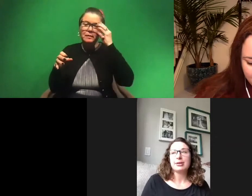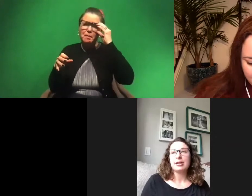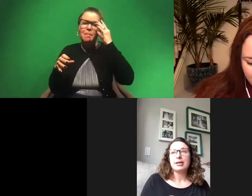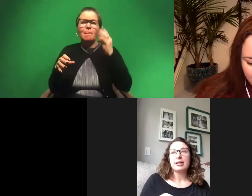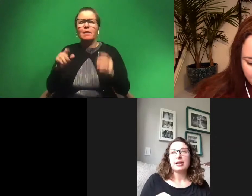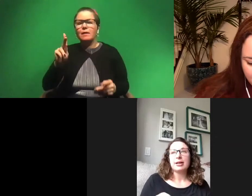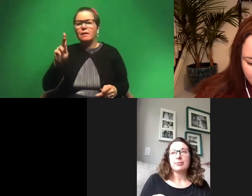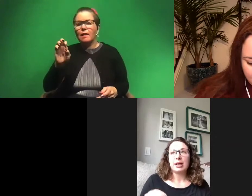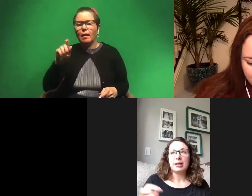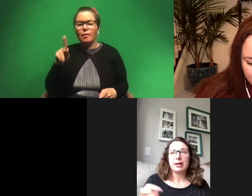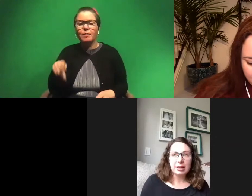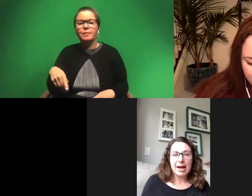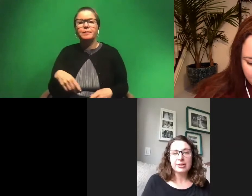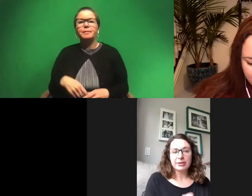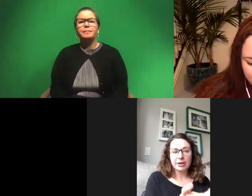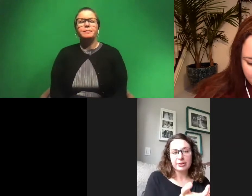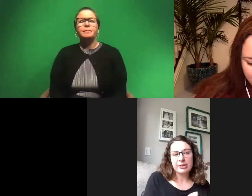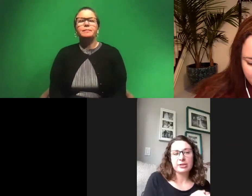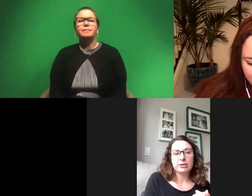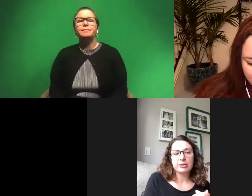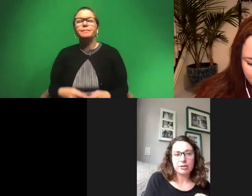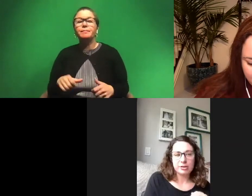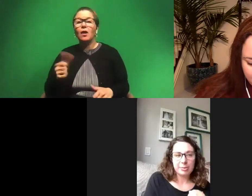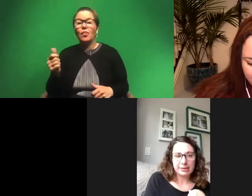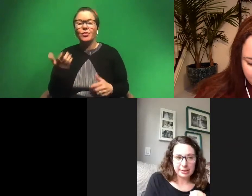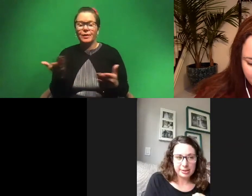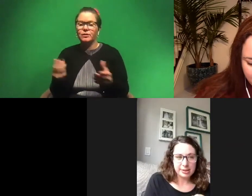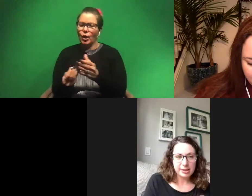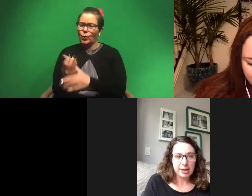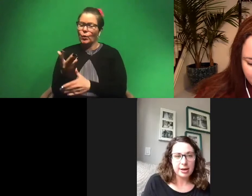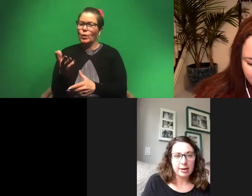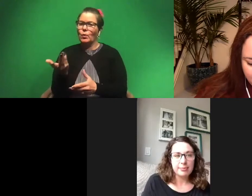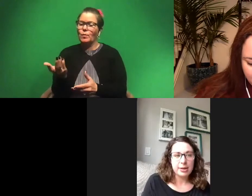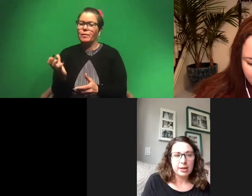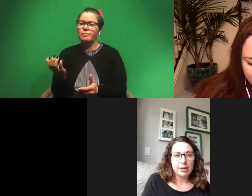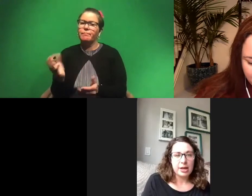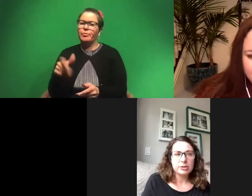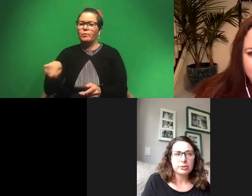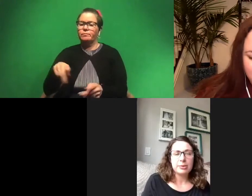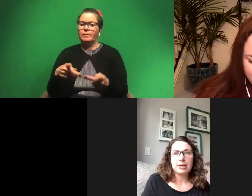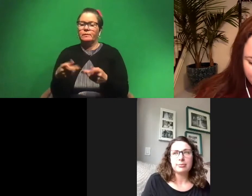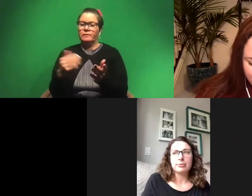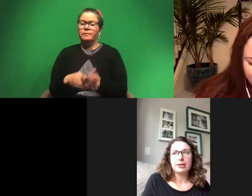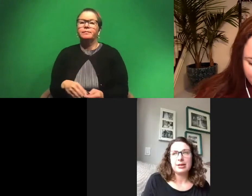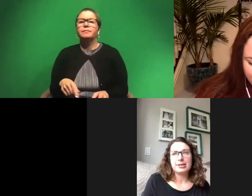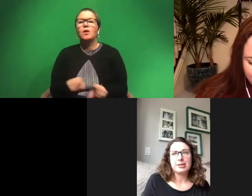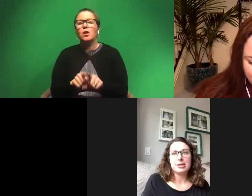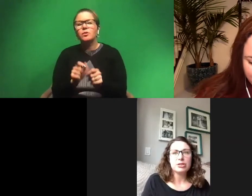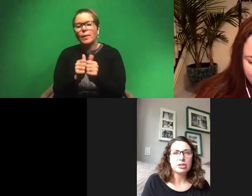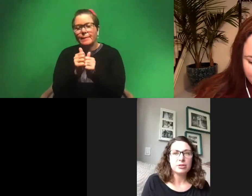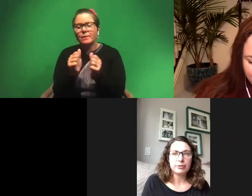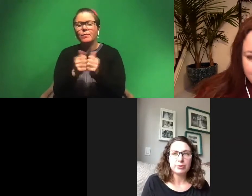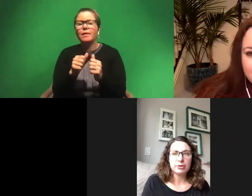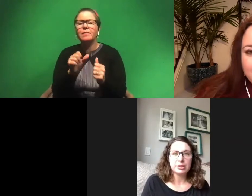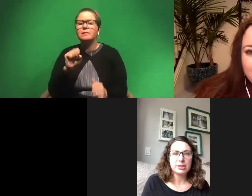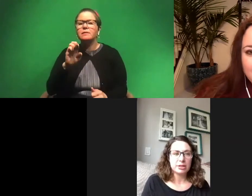and that allows for other things to grow into those places. They also compete with things like sea urchins